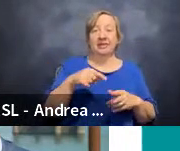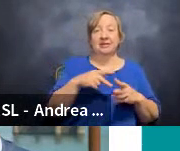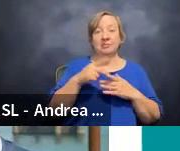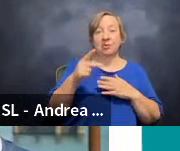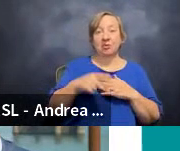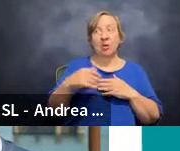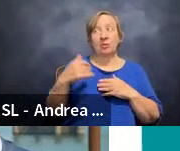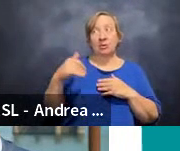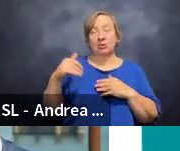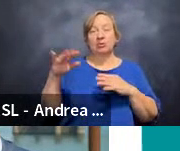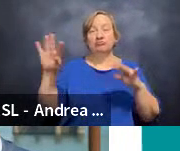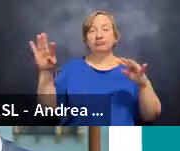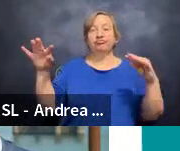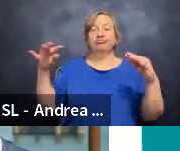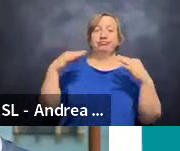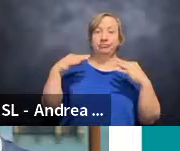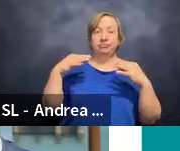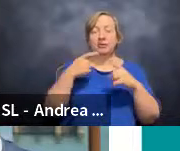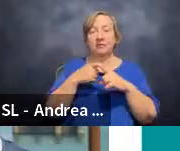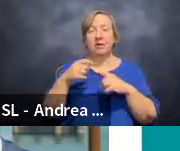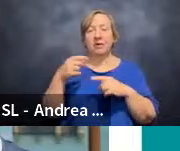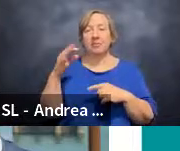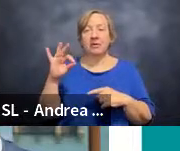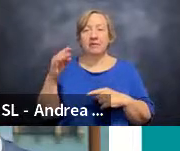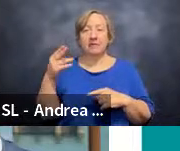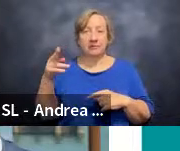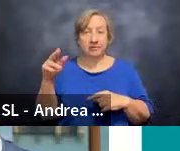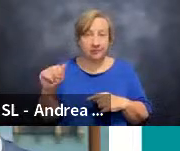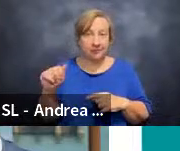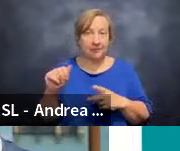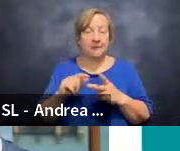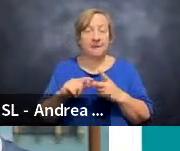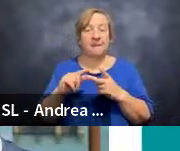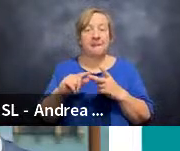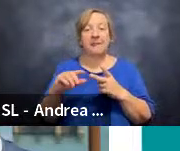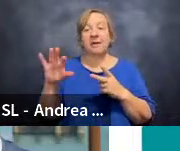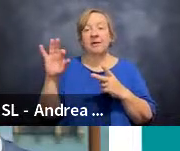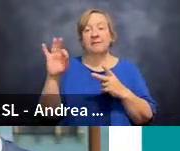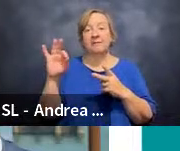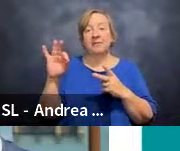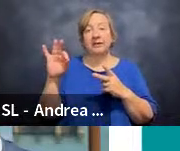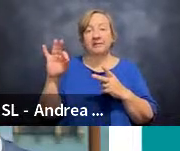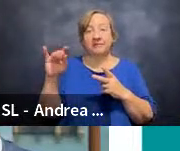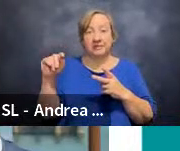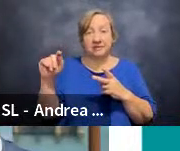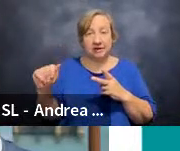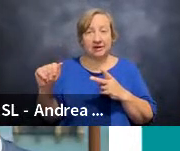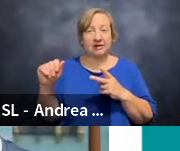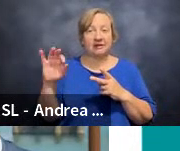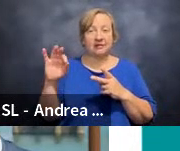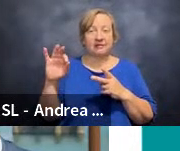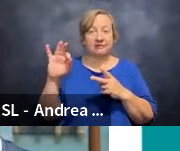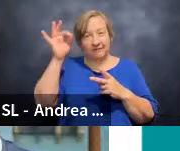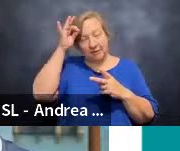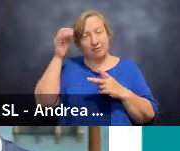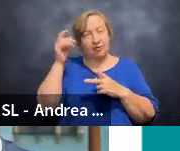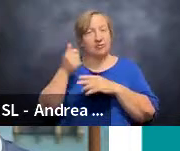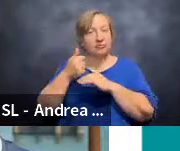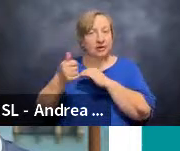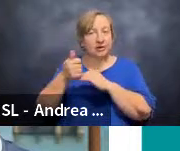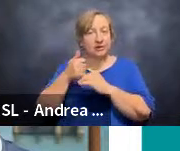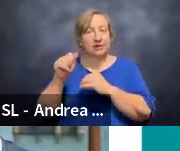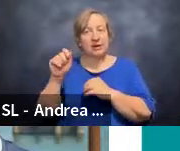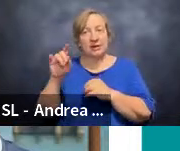the attention of both Federal Highway Administration, Federal Transit Administration, and also the US